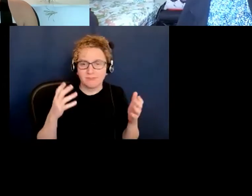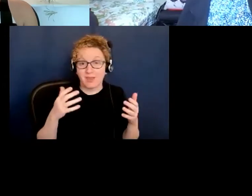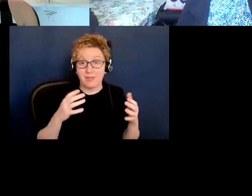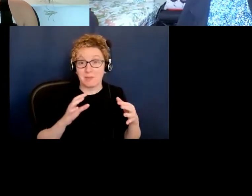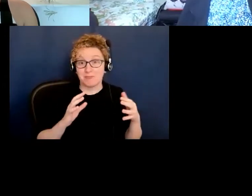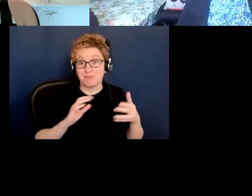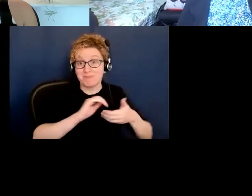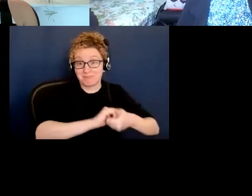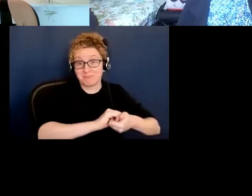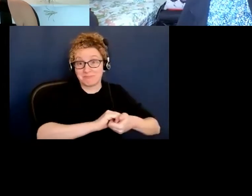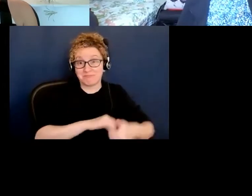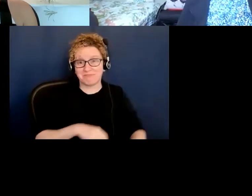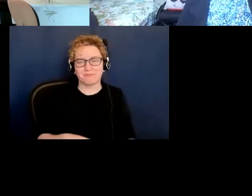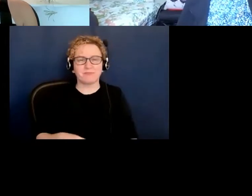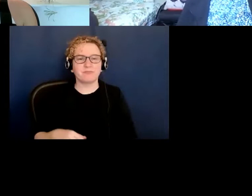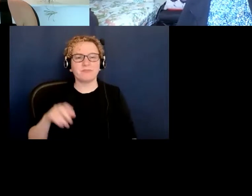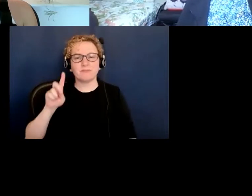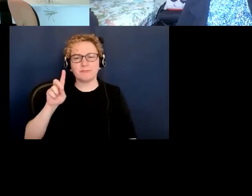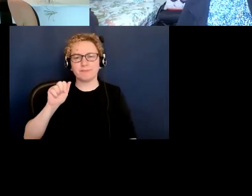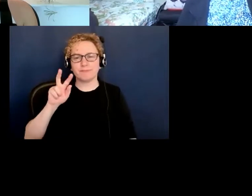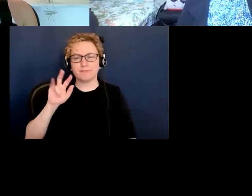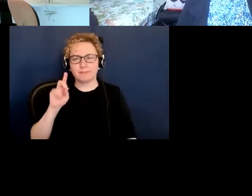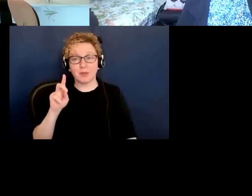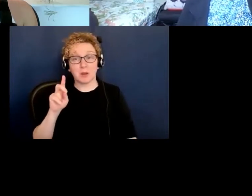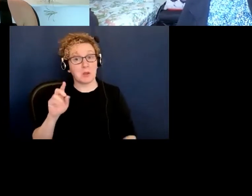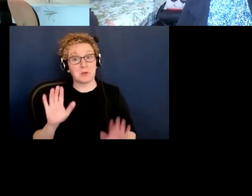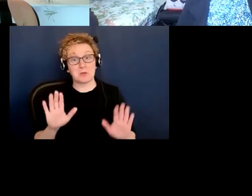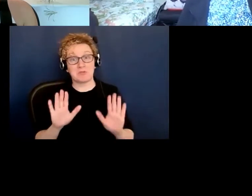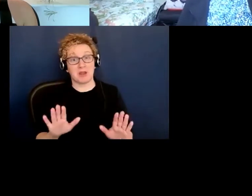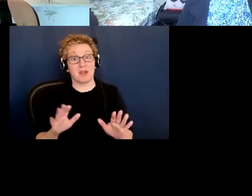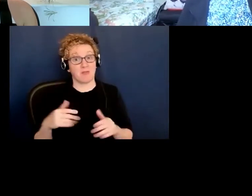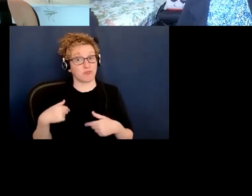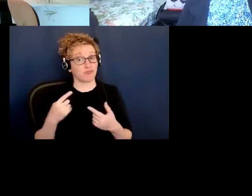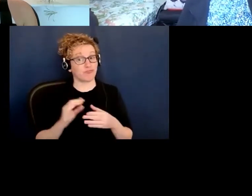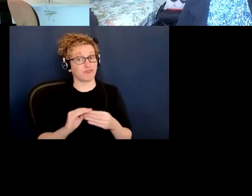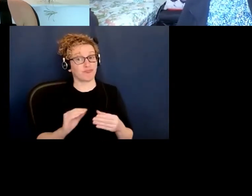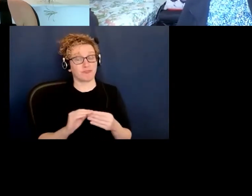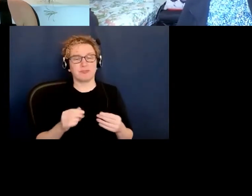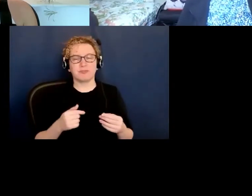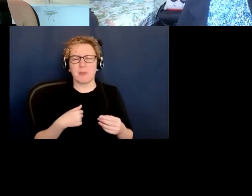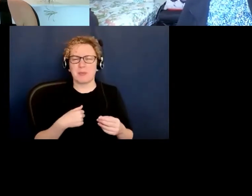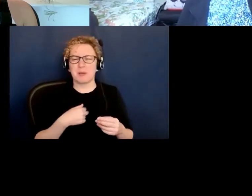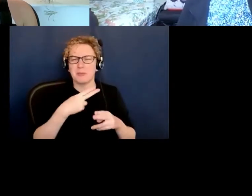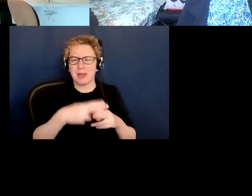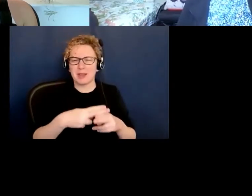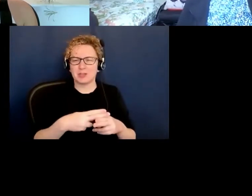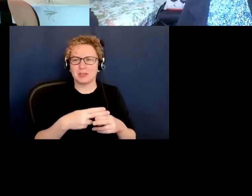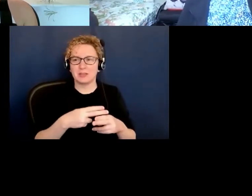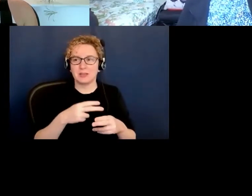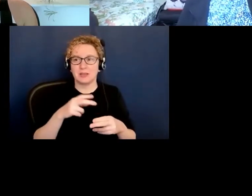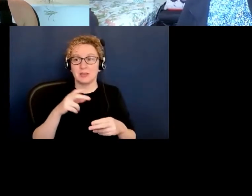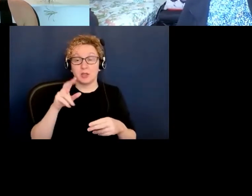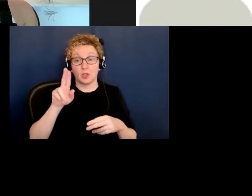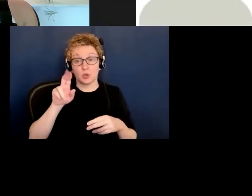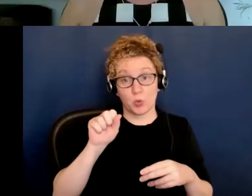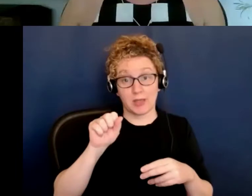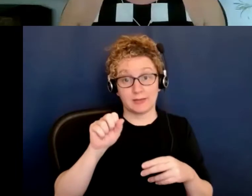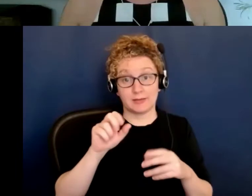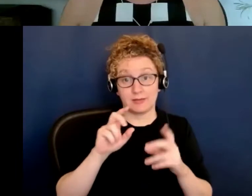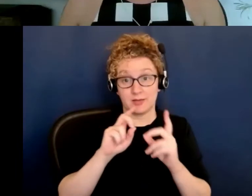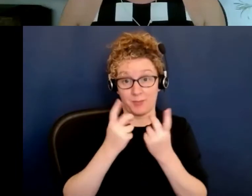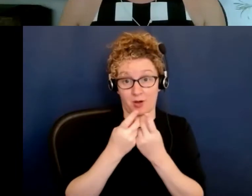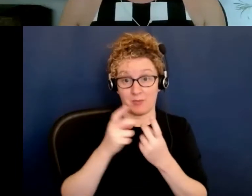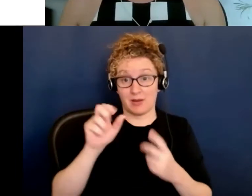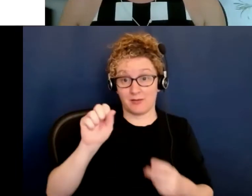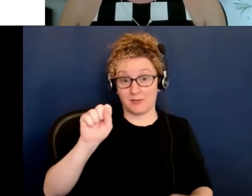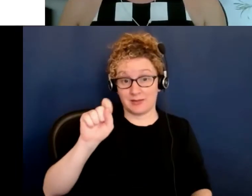No, I think that's great, and I should mention that you know, even we at the State Department have, I mean, our